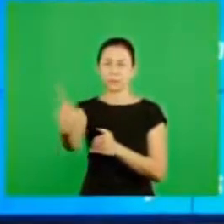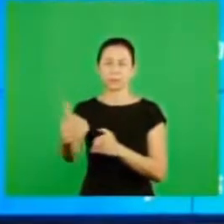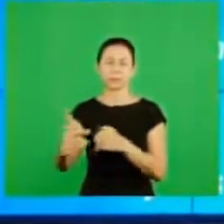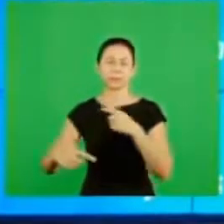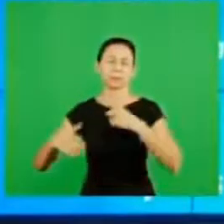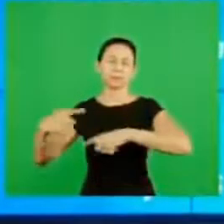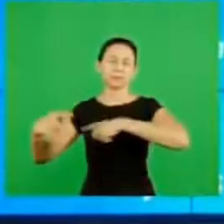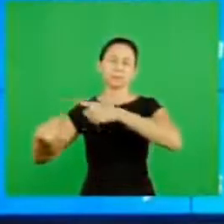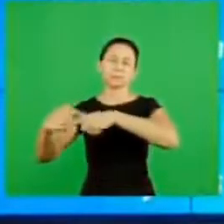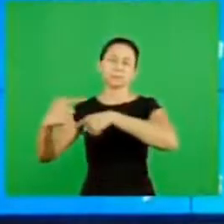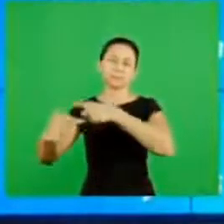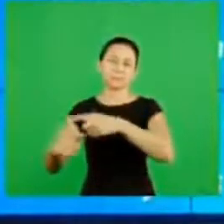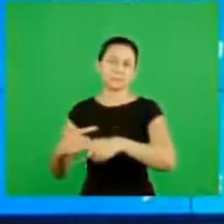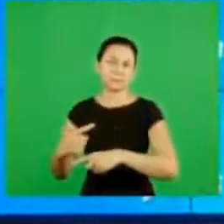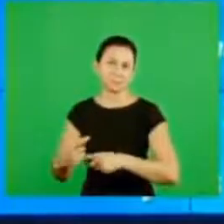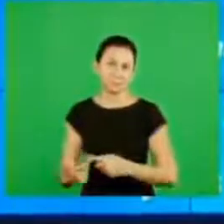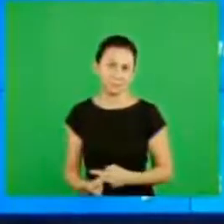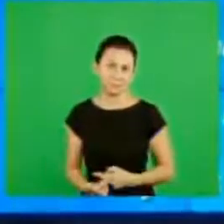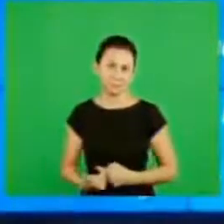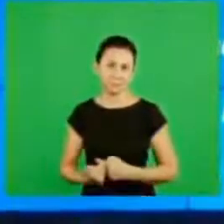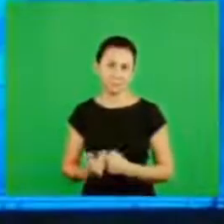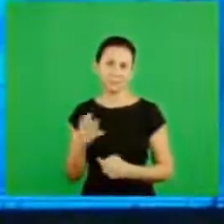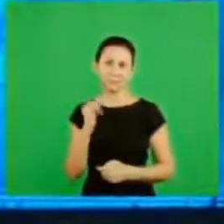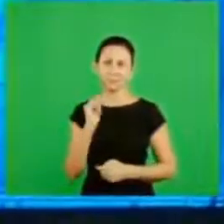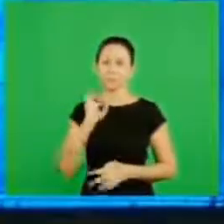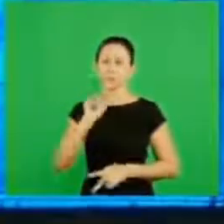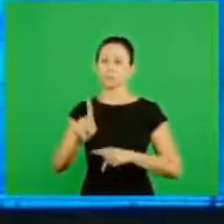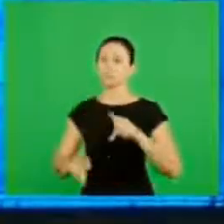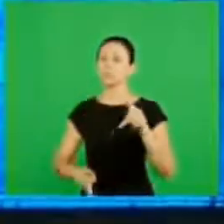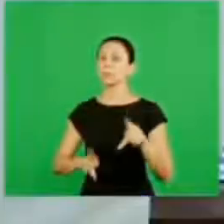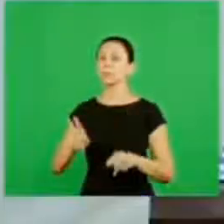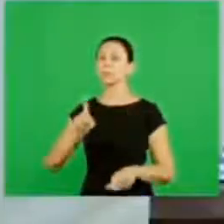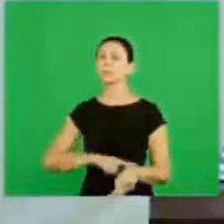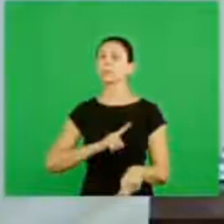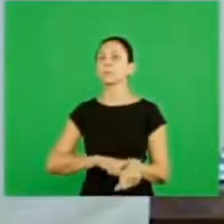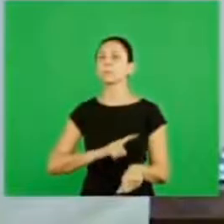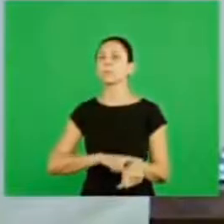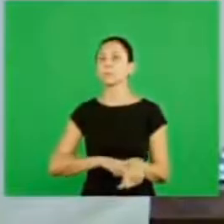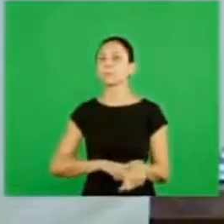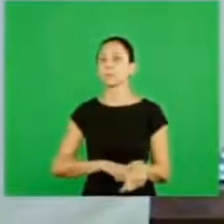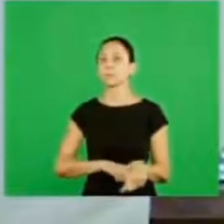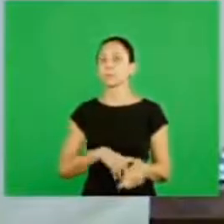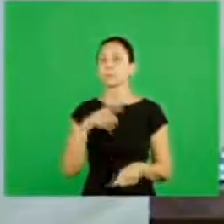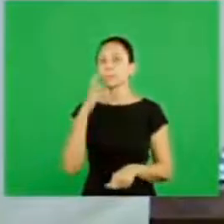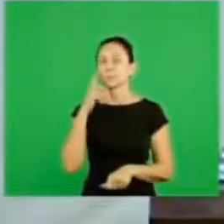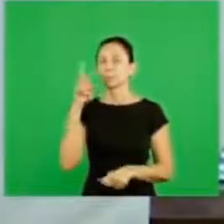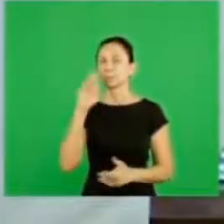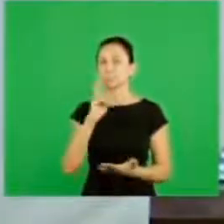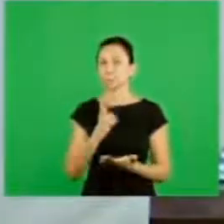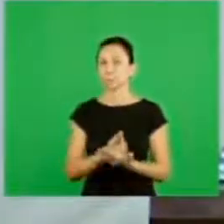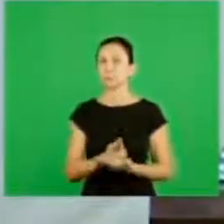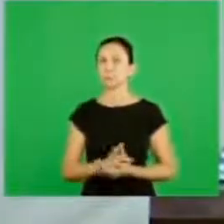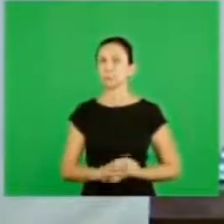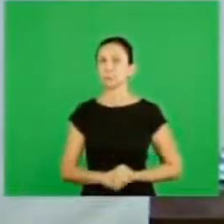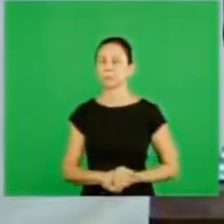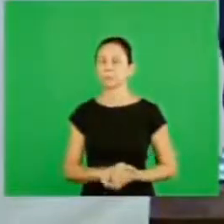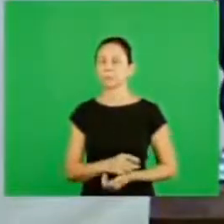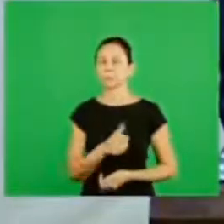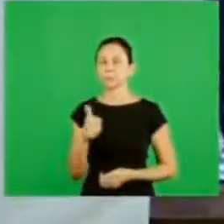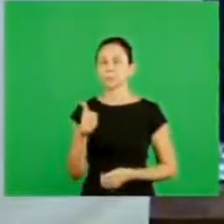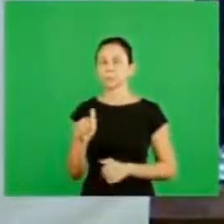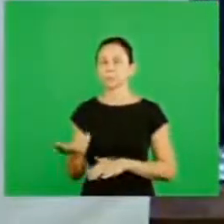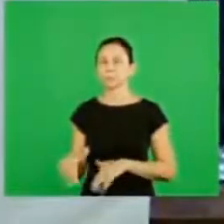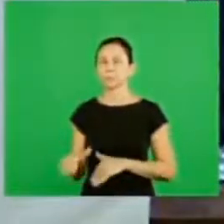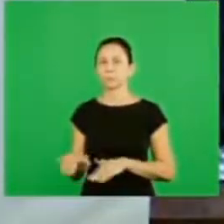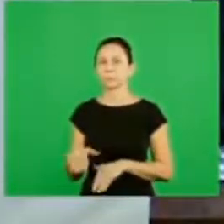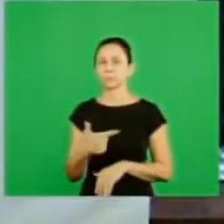because there would be people before or after will never live something like this. And we